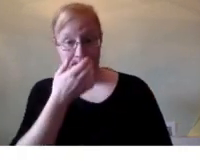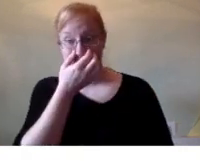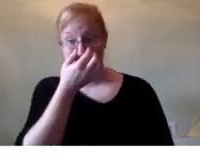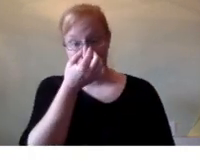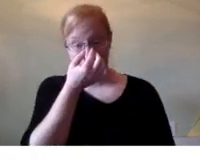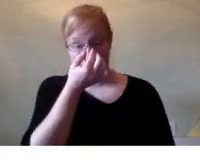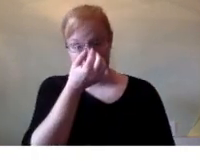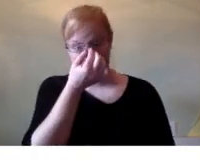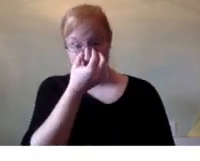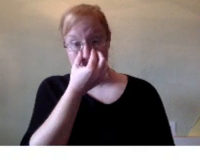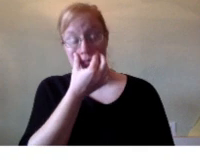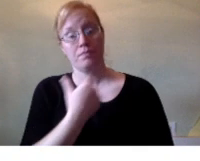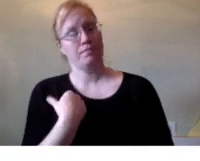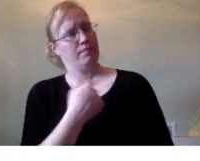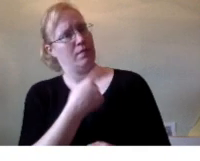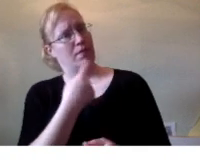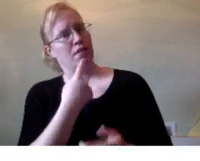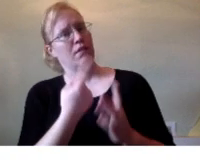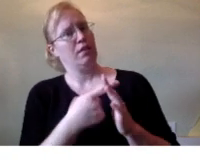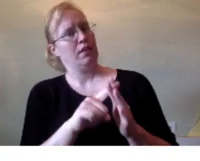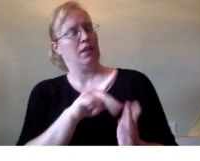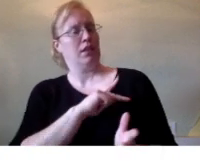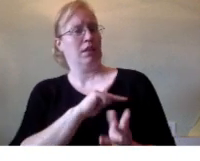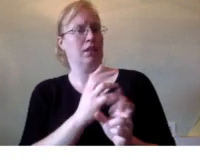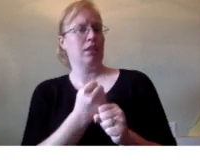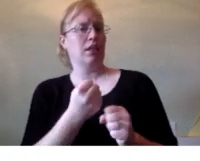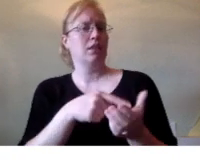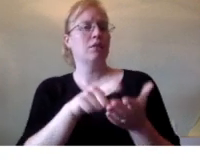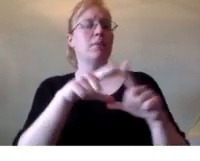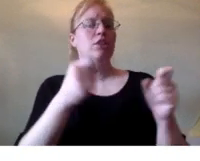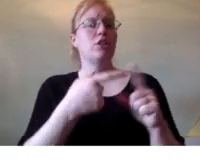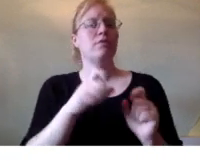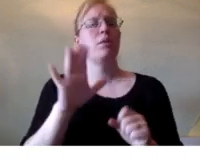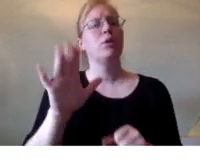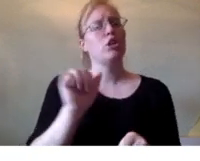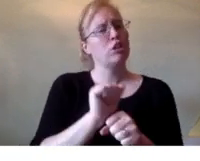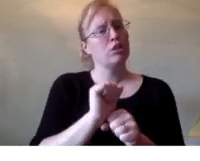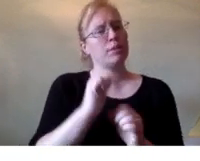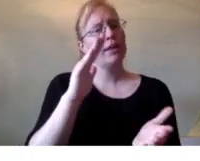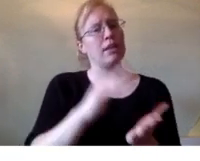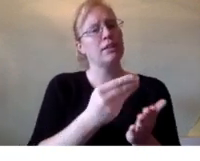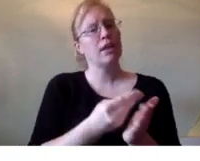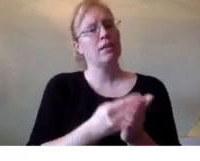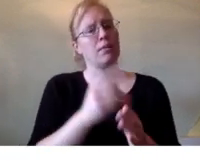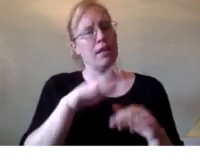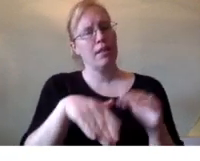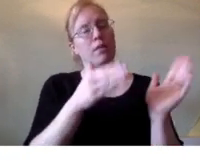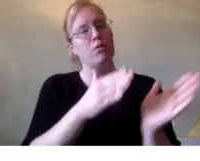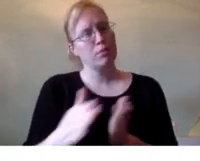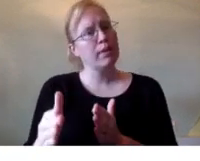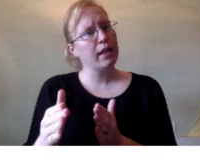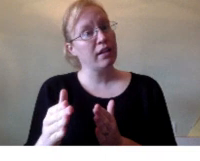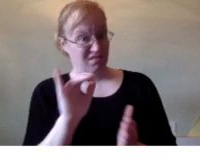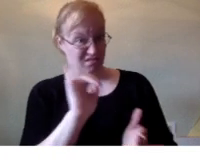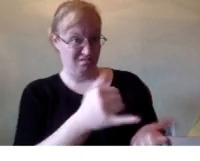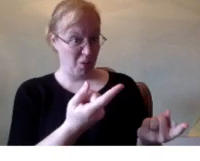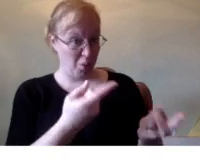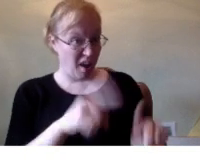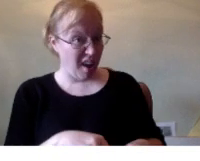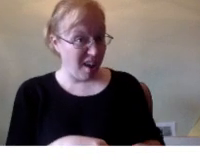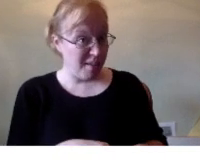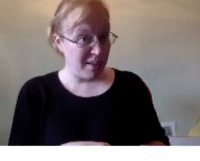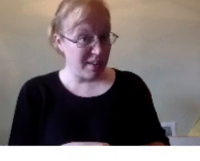Yeah. So could we say, in the beginning, Keisha gets her paycheck from her job and is less money than she was planning for. Is that what happened?